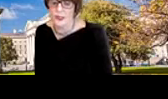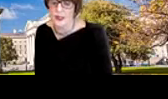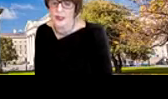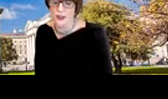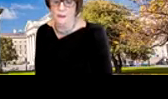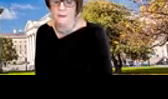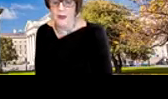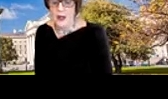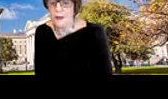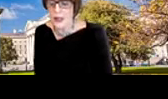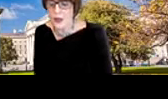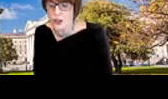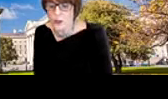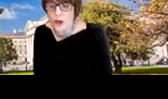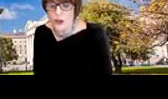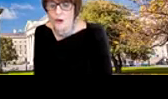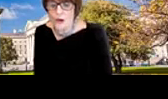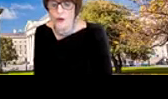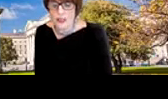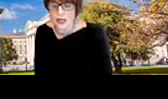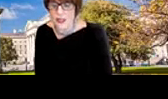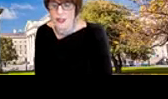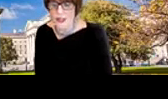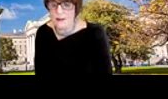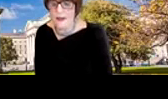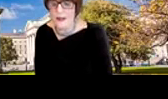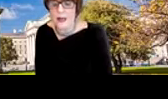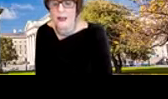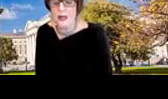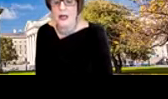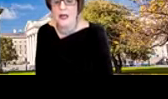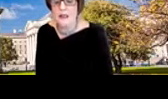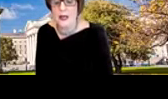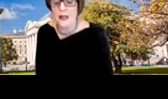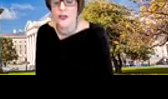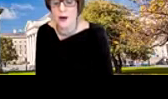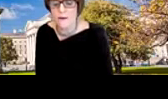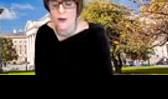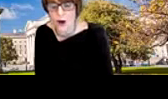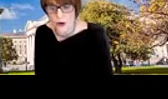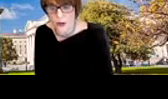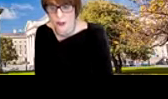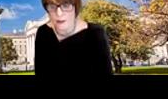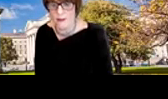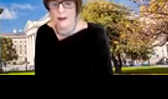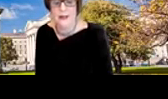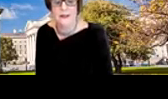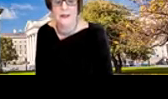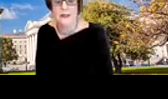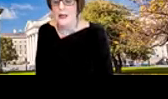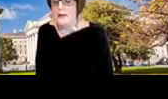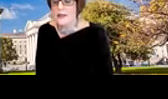they were attending to. But I also want to draw your attention to something that I think is likely to have longer term